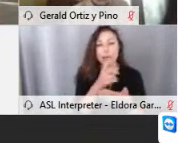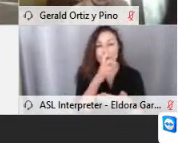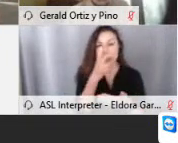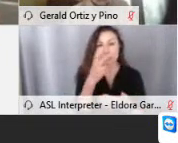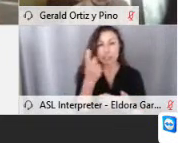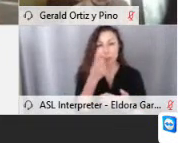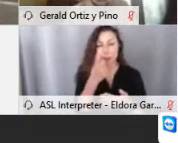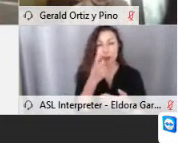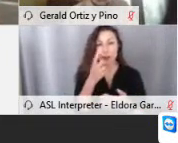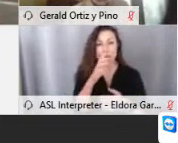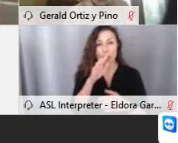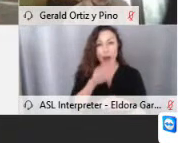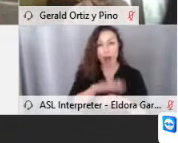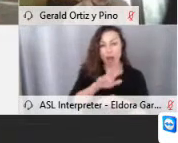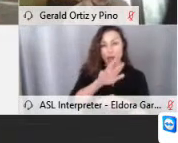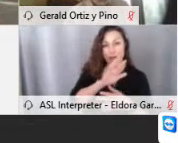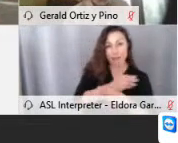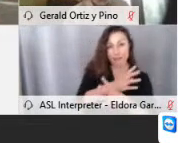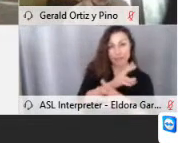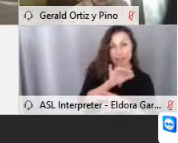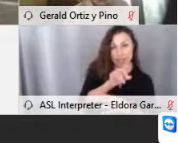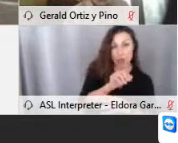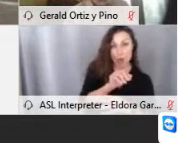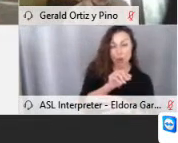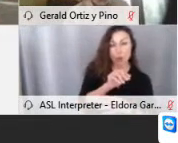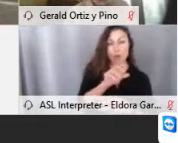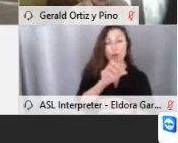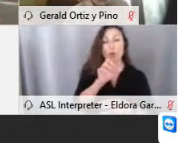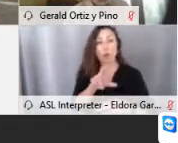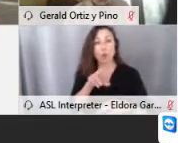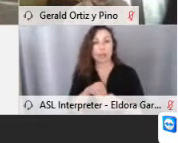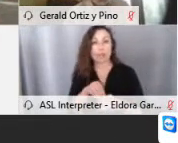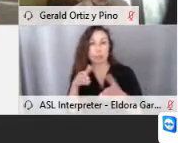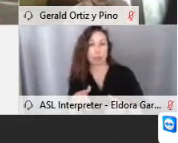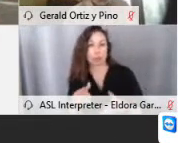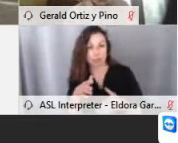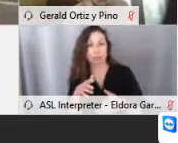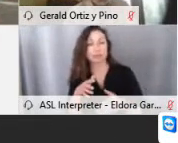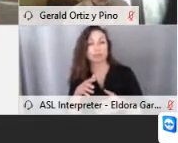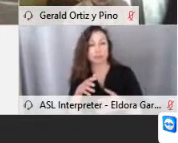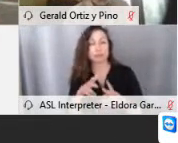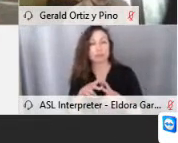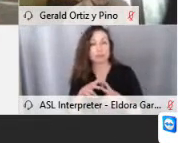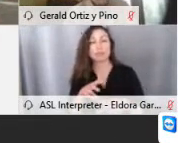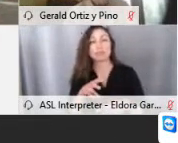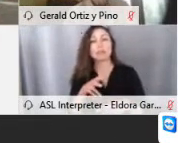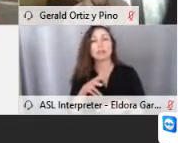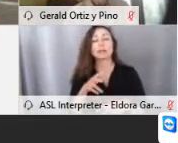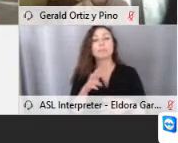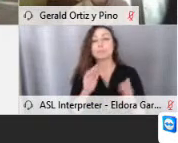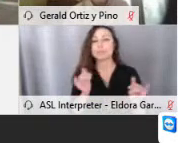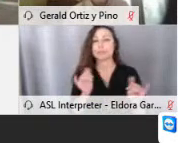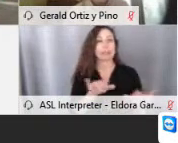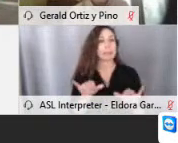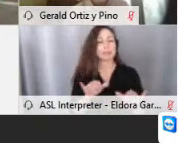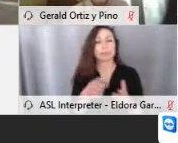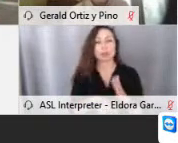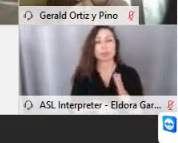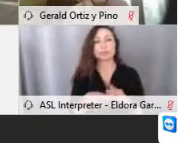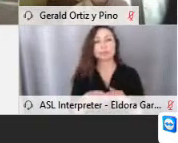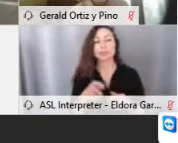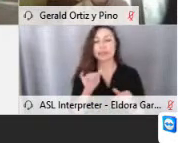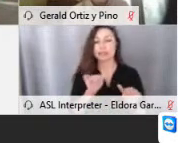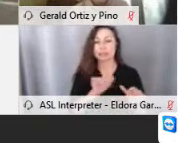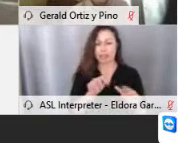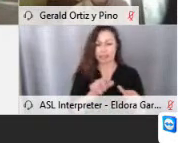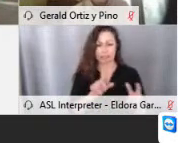on the seeing them on a video visit or over the phone. The slides are shifting around here a little bit,